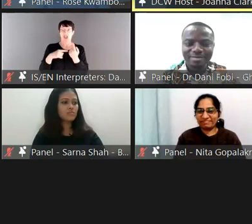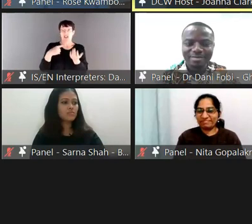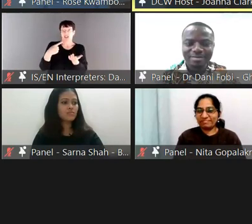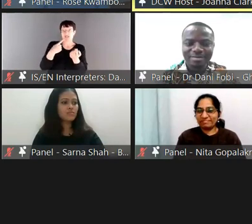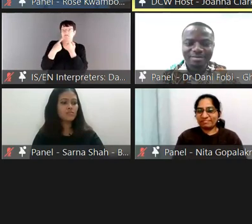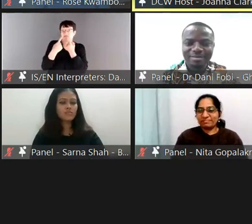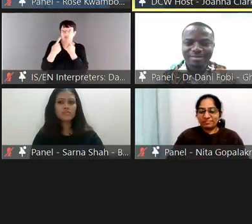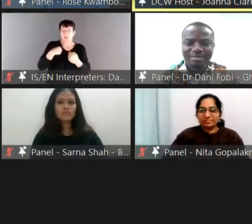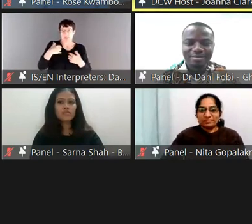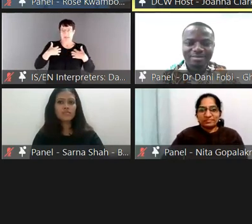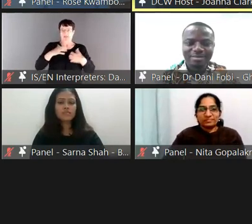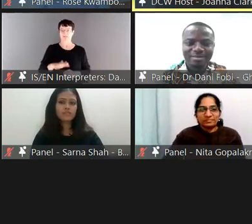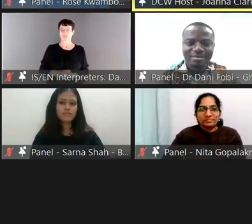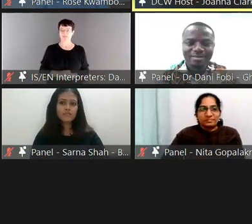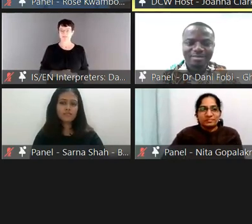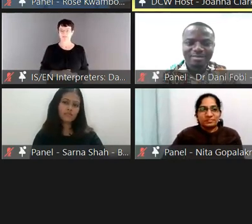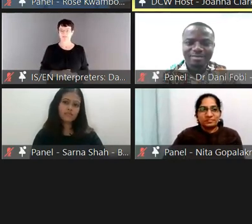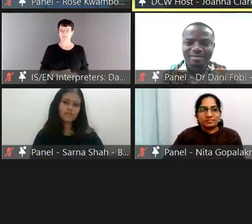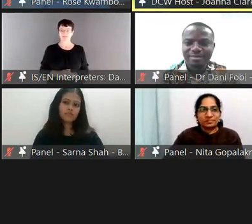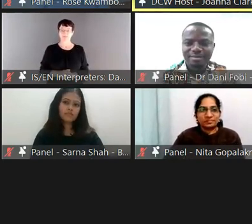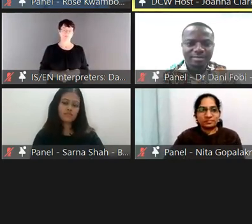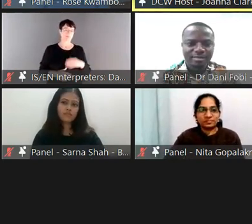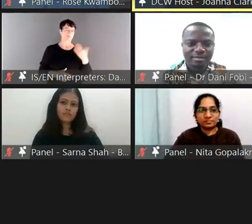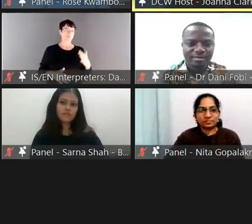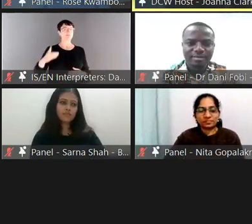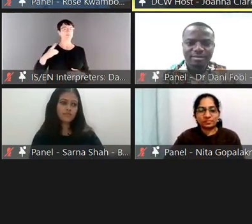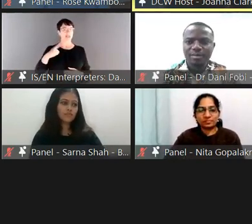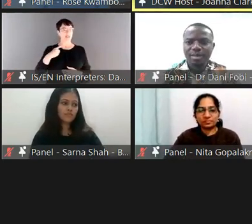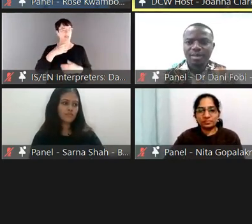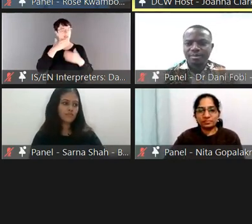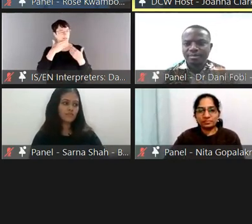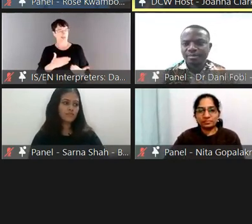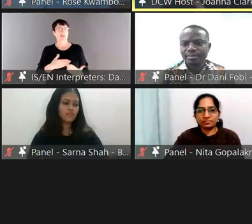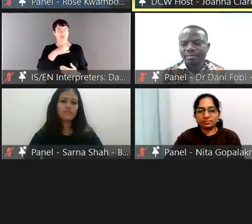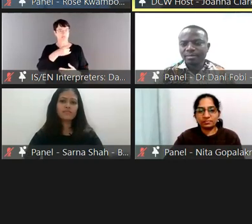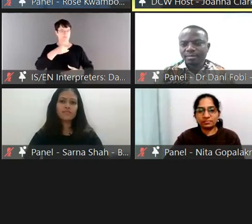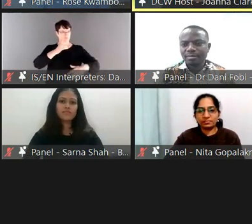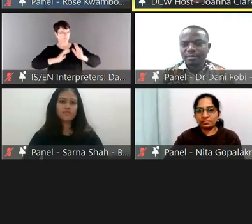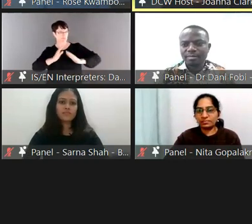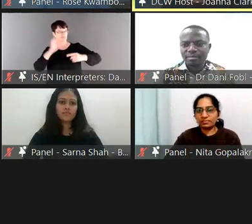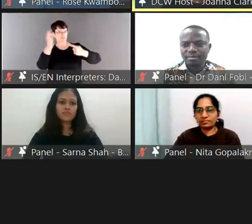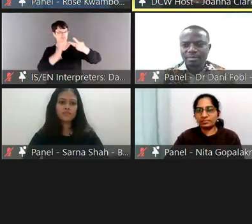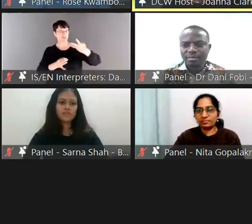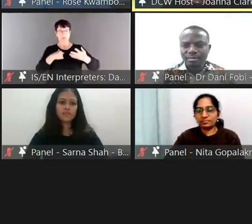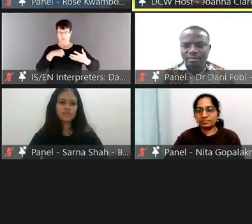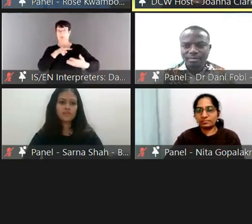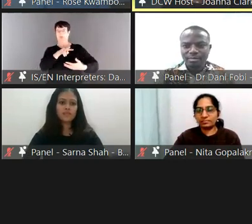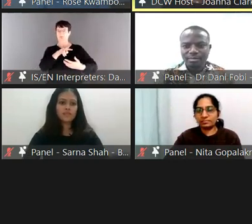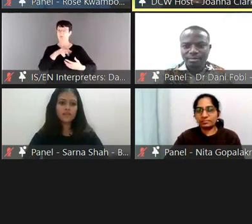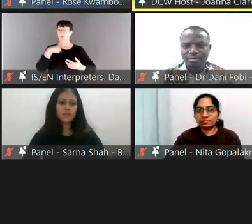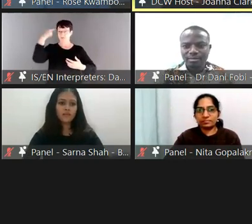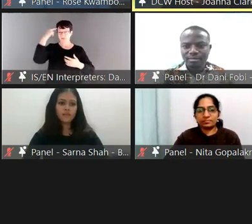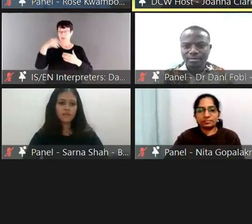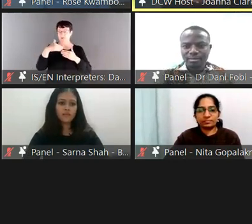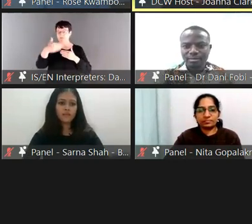Thank you very much, Daniel. Some really interesting points there, thank you. And I'm sure we'll have time to elaborate a bit on some of